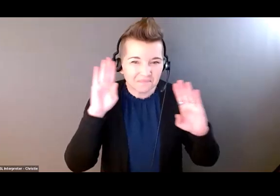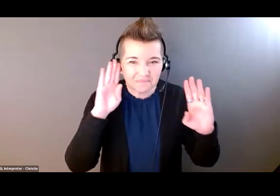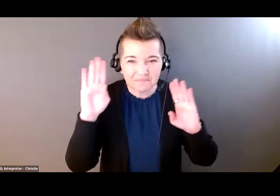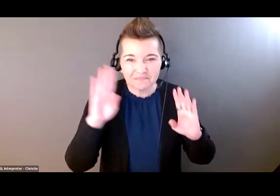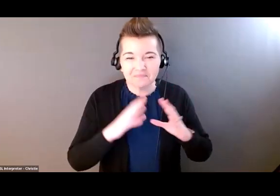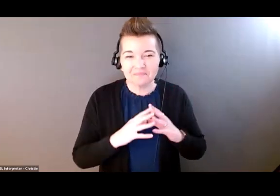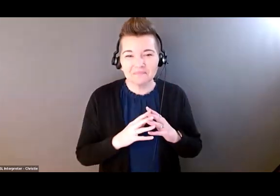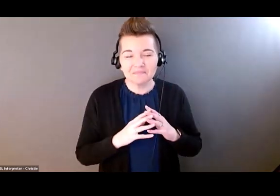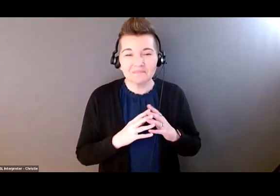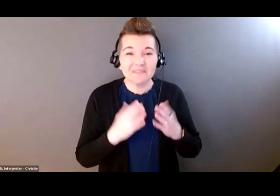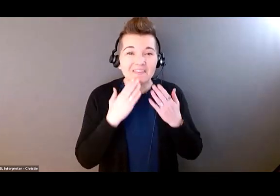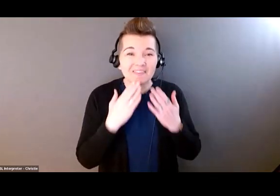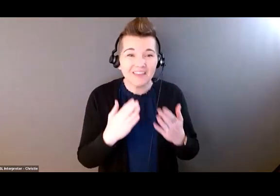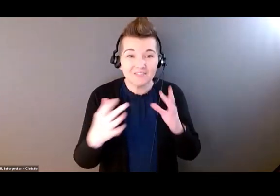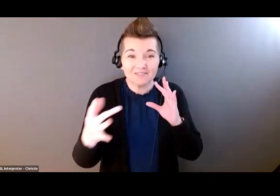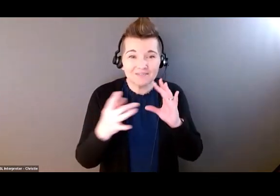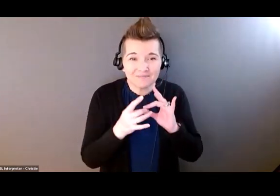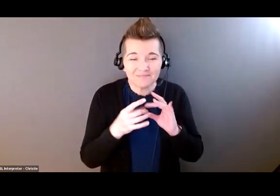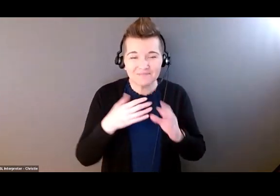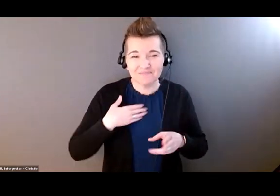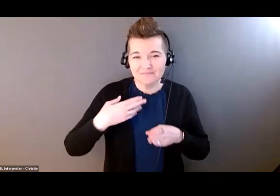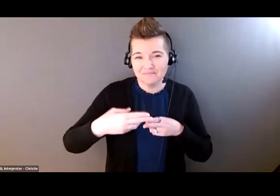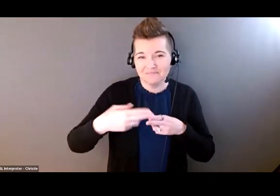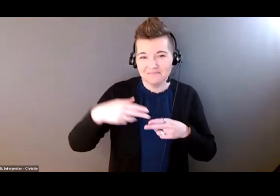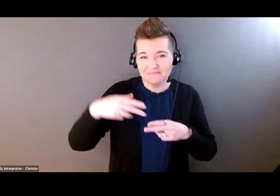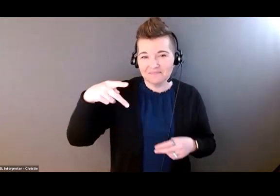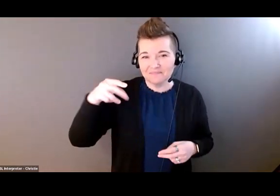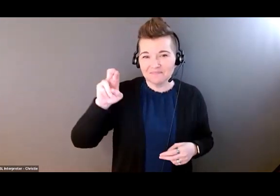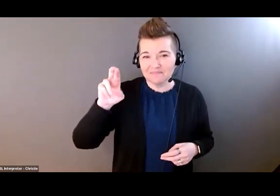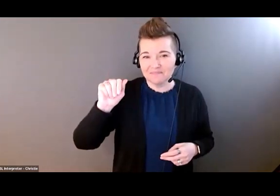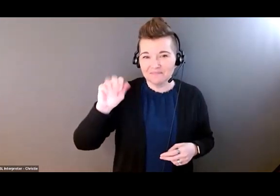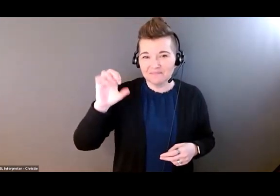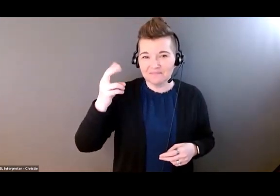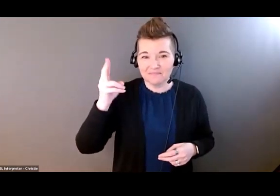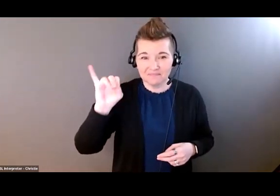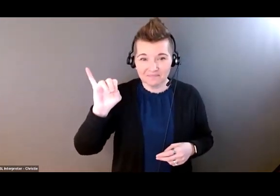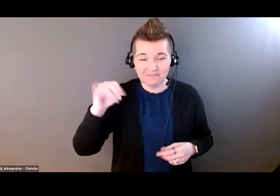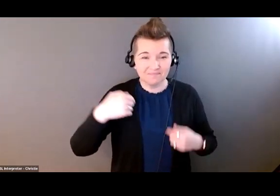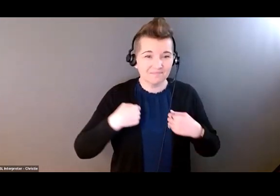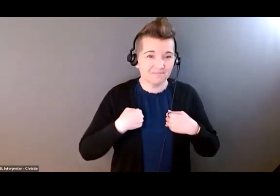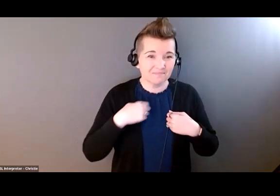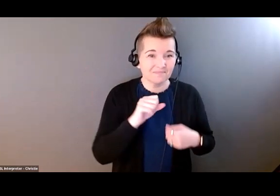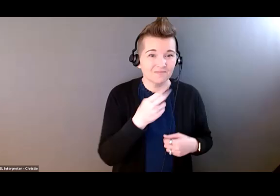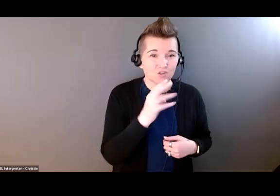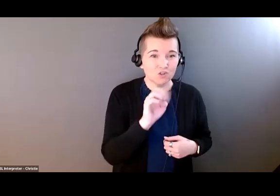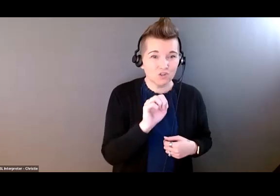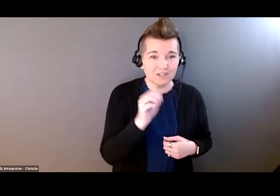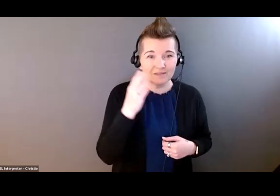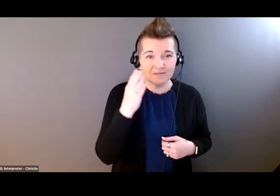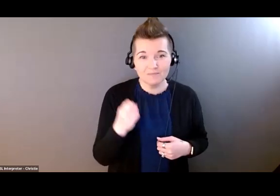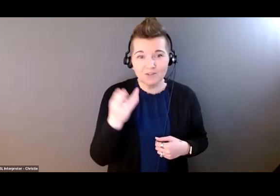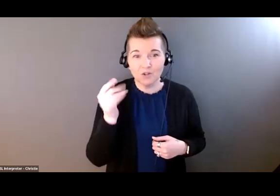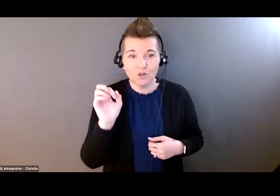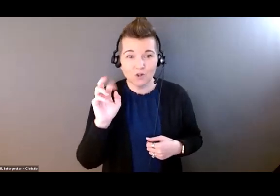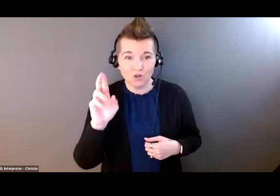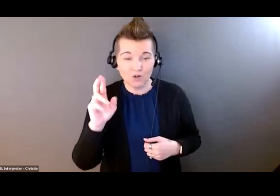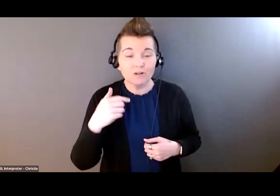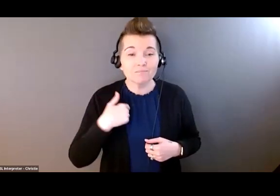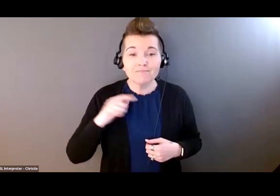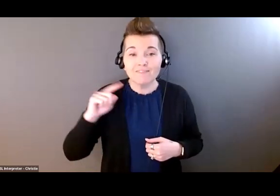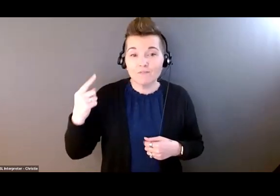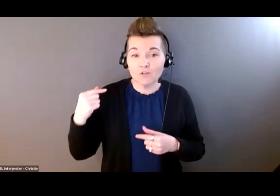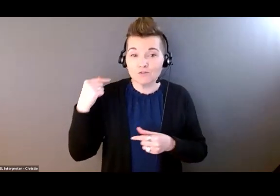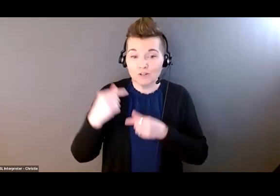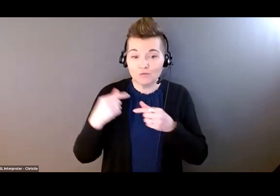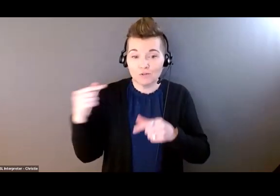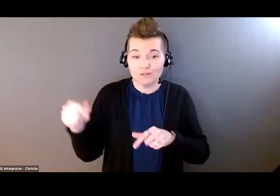Thank you for joining us. My name is Prachi, and I use the